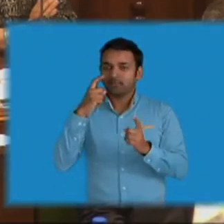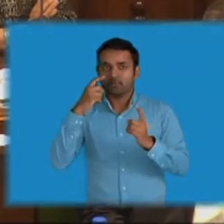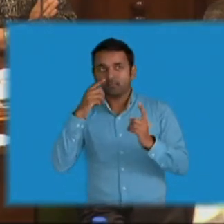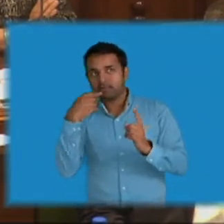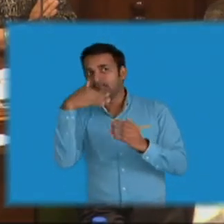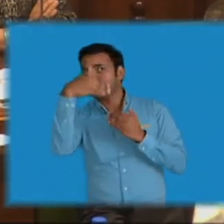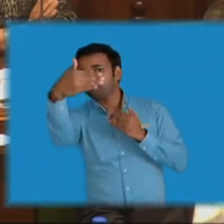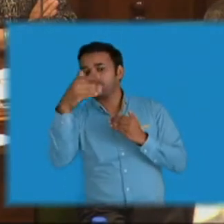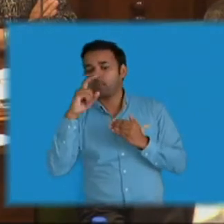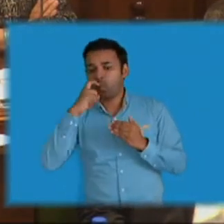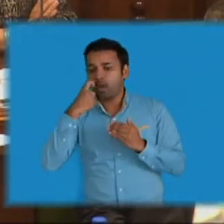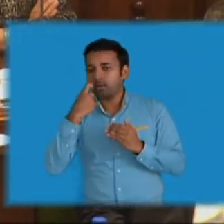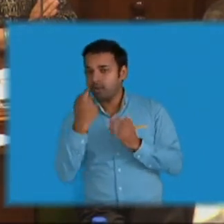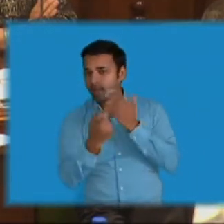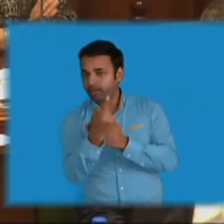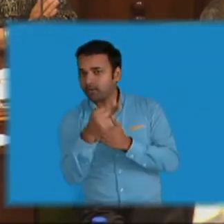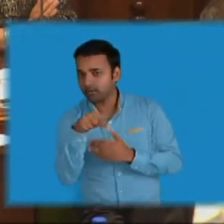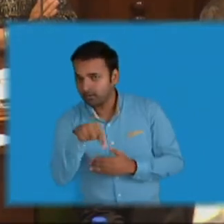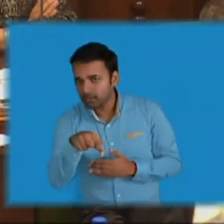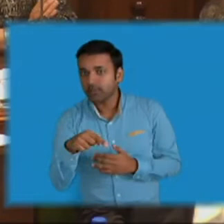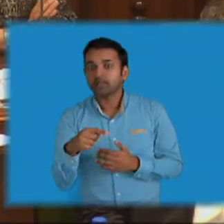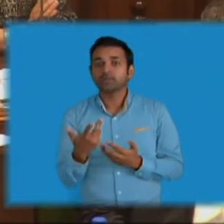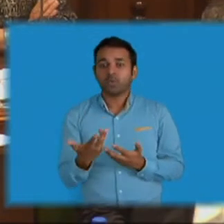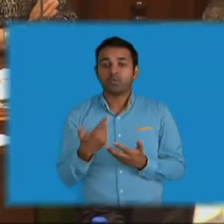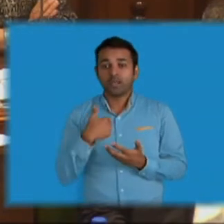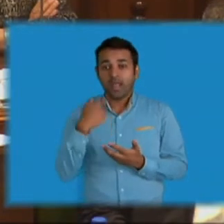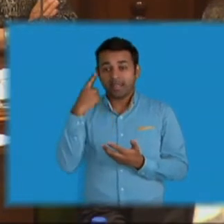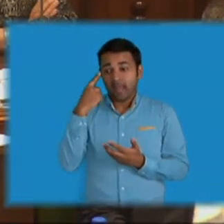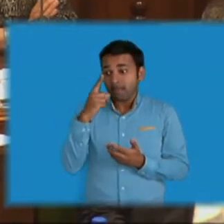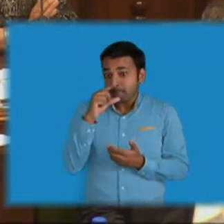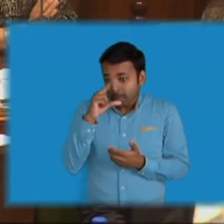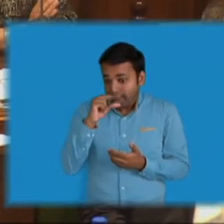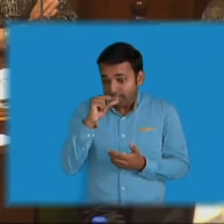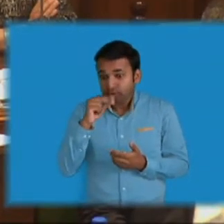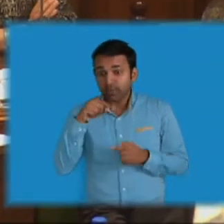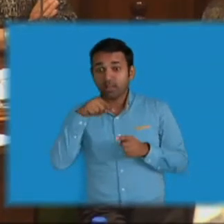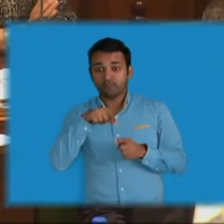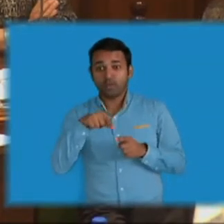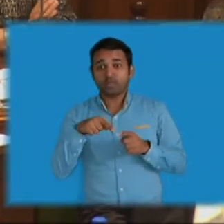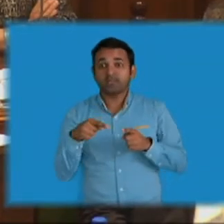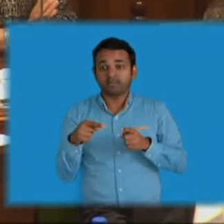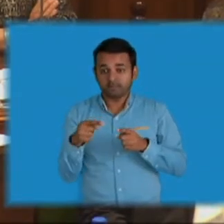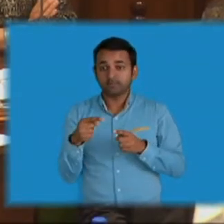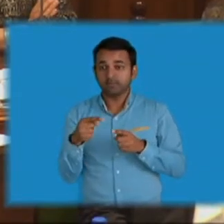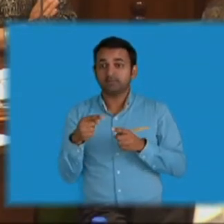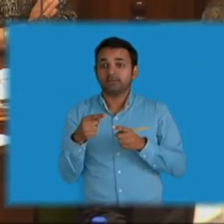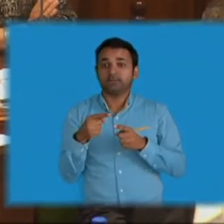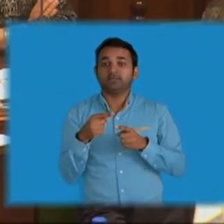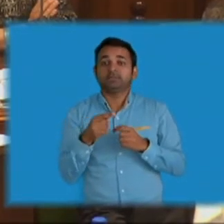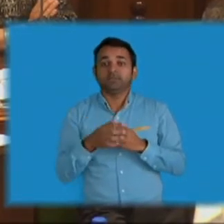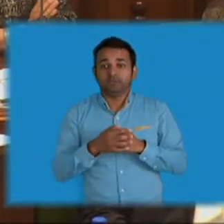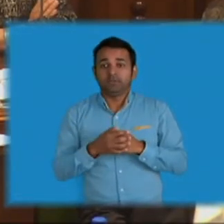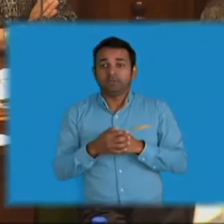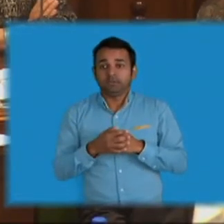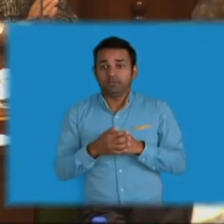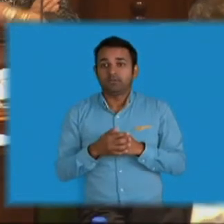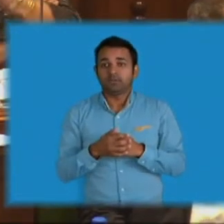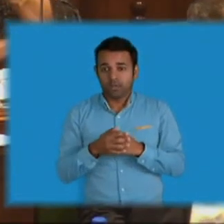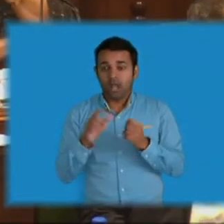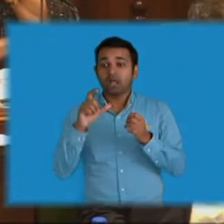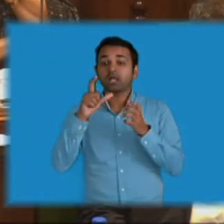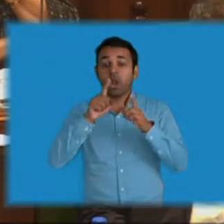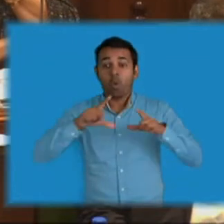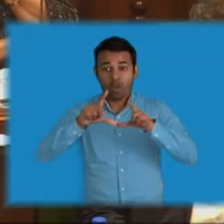such as potential timber resources, restoration of water catchment, enhancement of local biodiversity, to name a